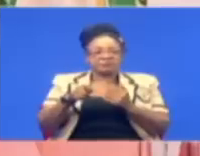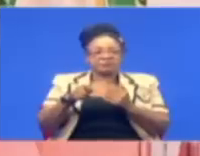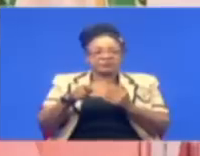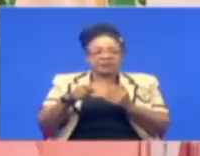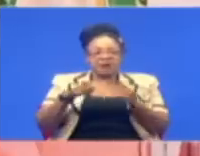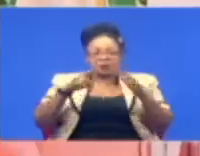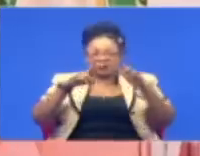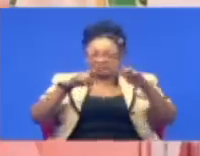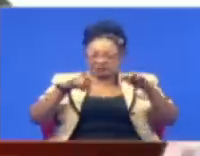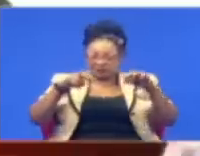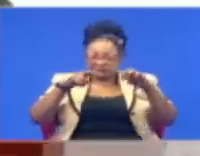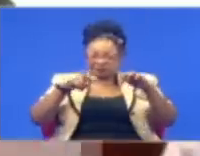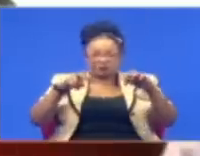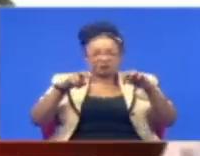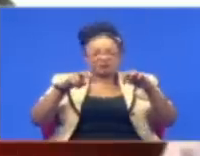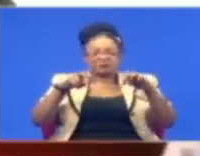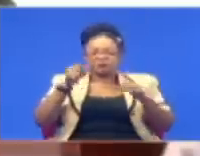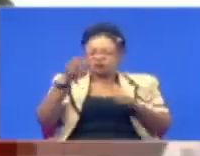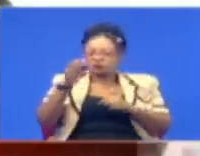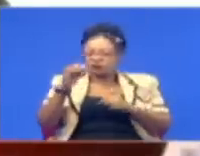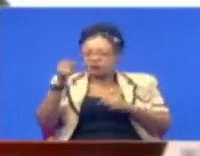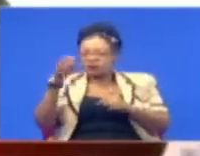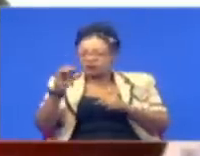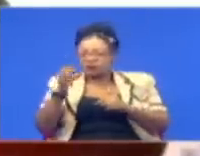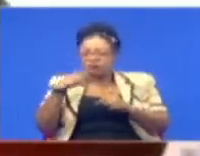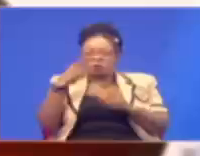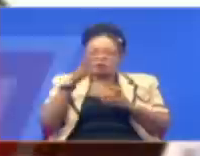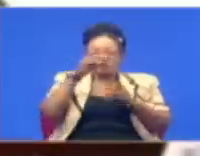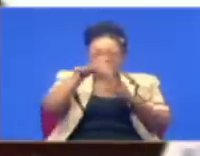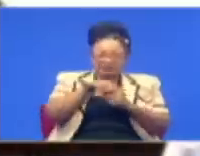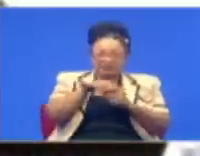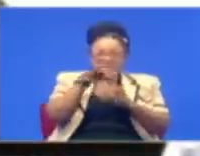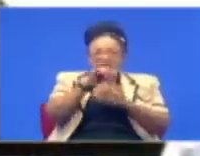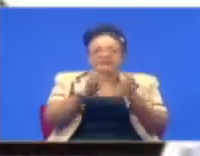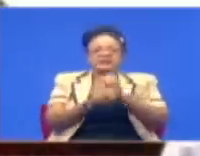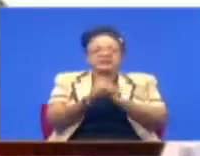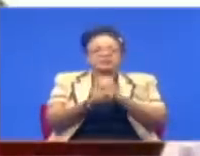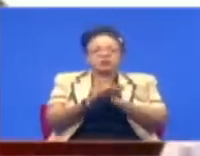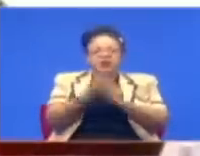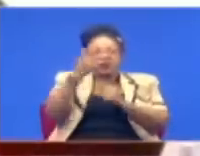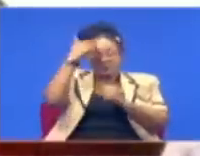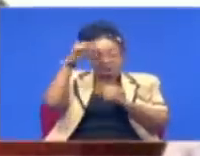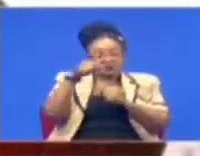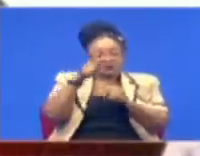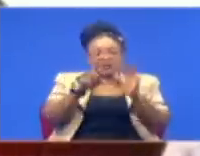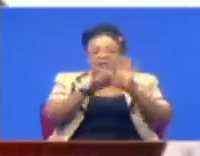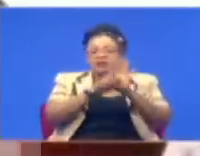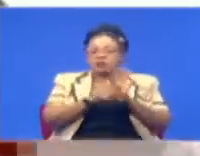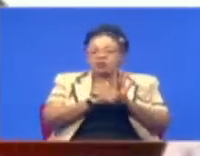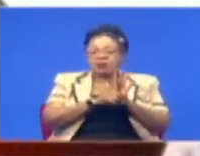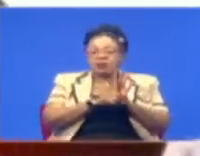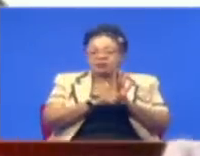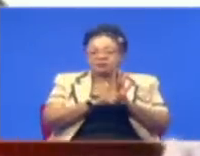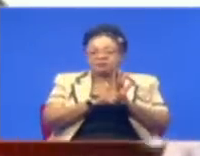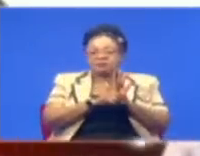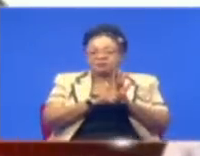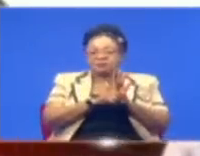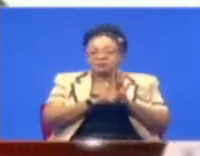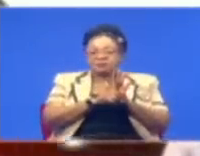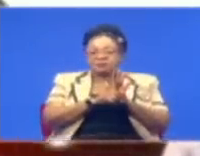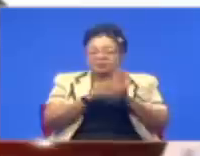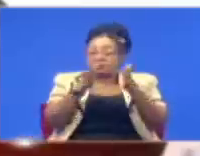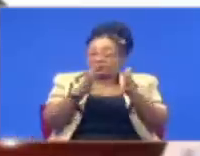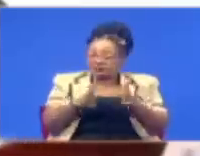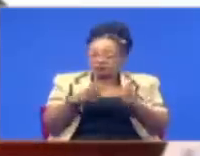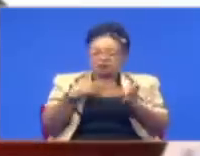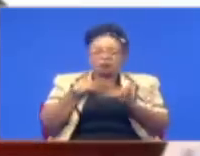judge so and so who fits that description, because it's the legal mind I'm looking for. Be it a